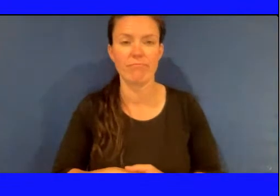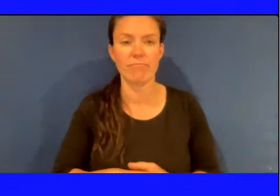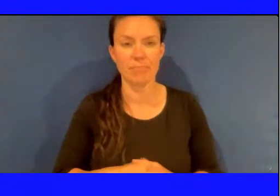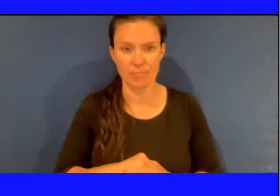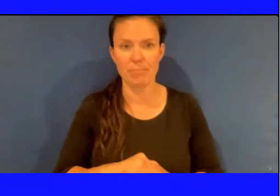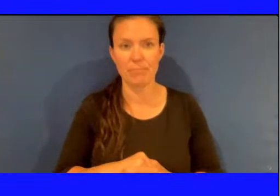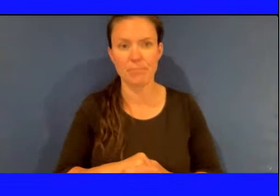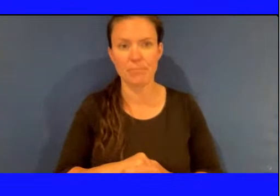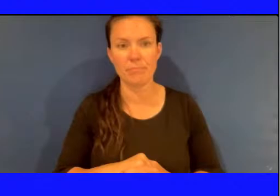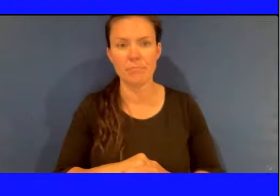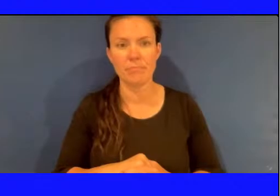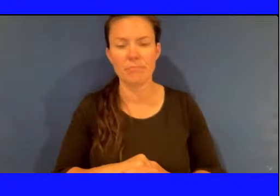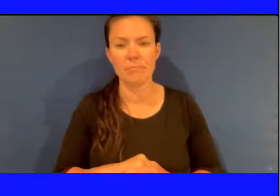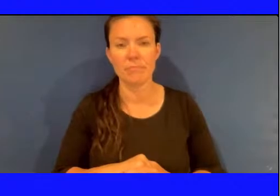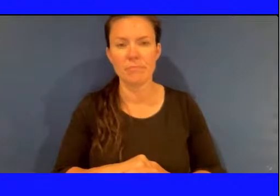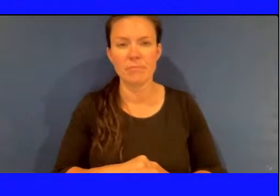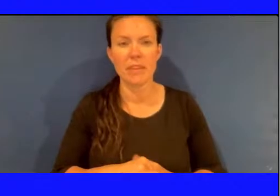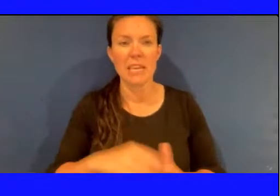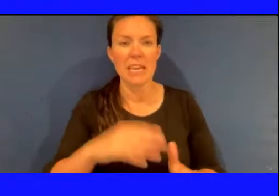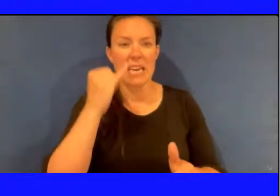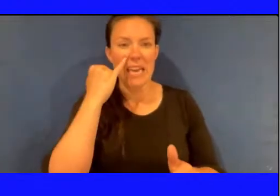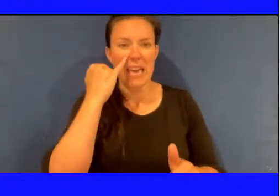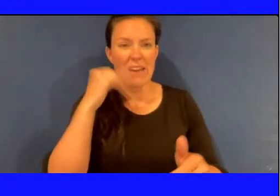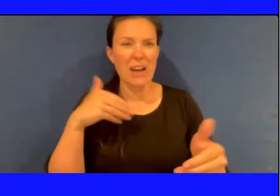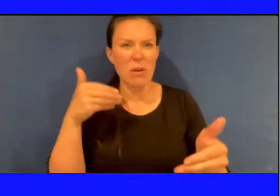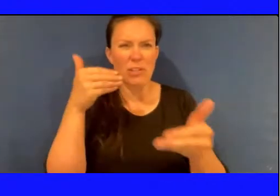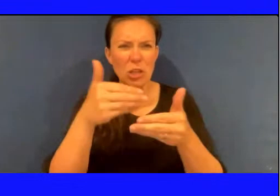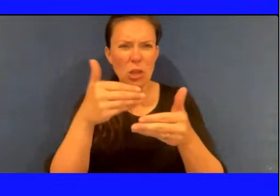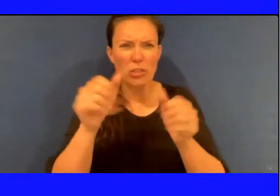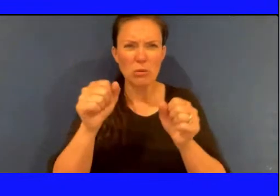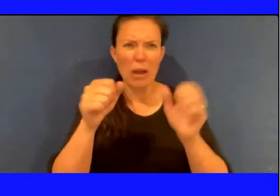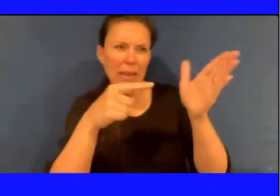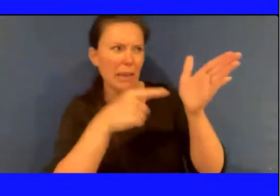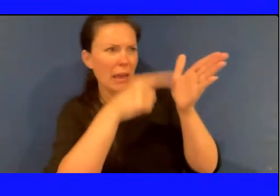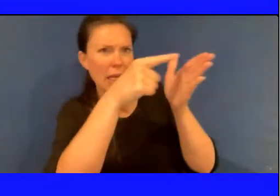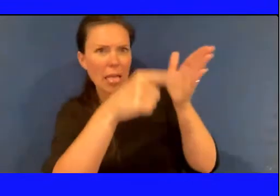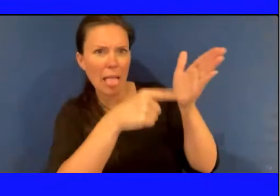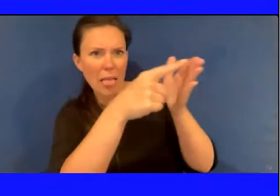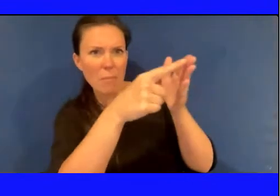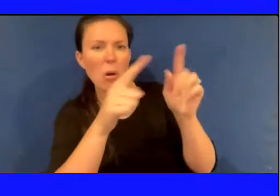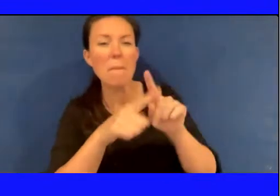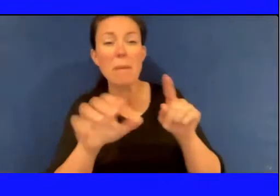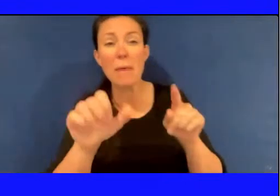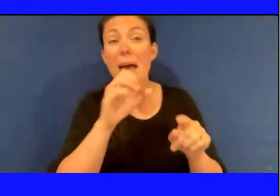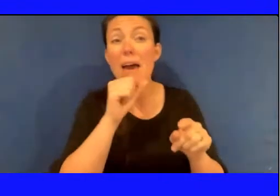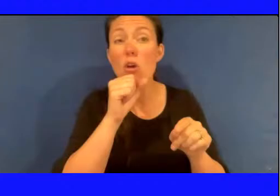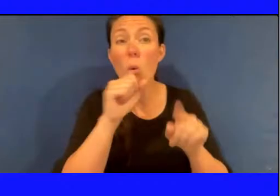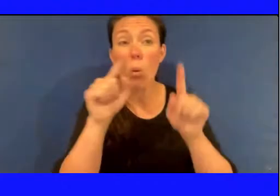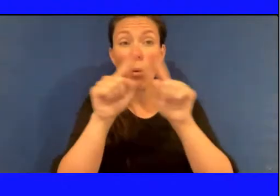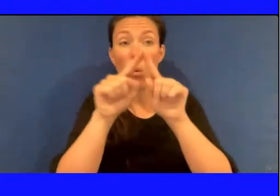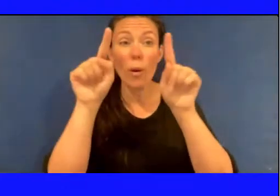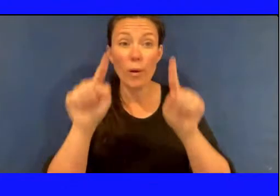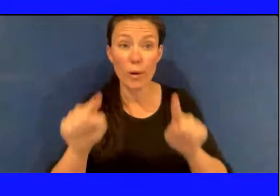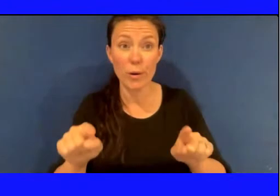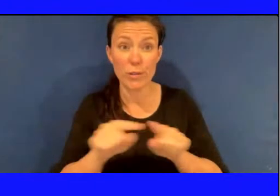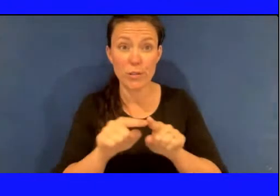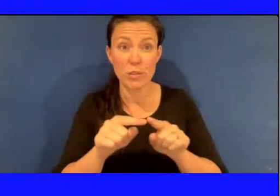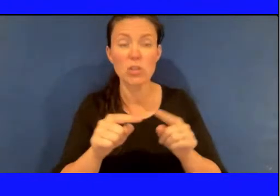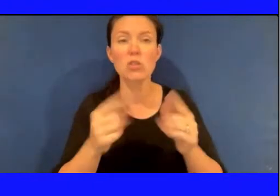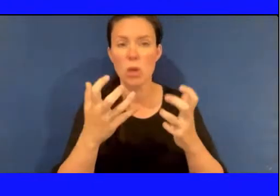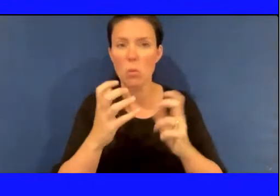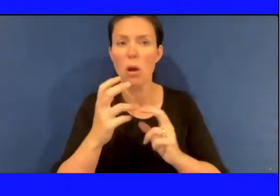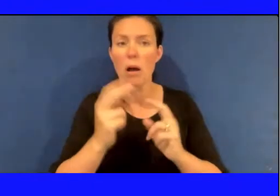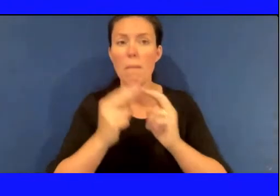and if I was closer, I could run up there and show you, but the orange rectangle is where we plan to build the new building.